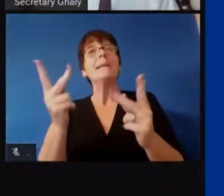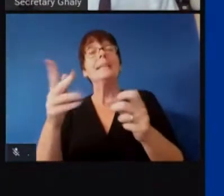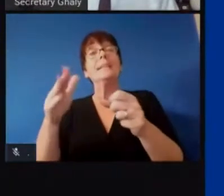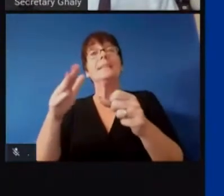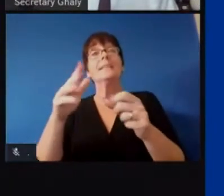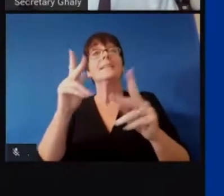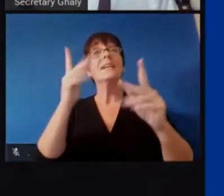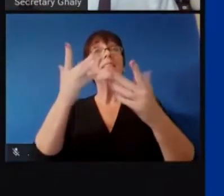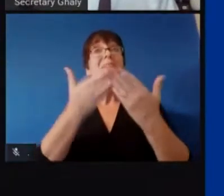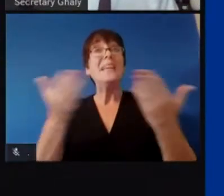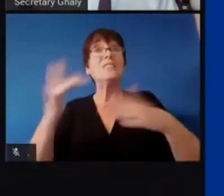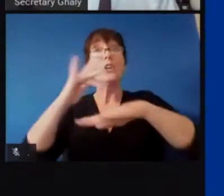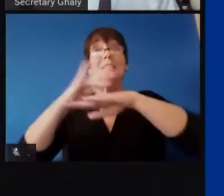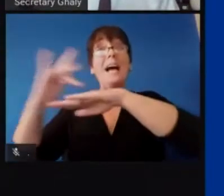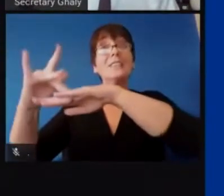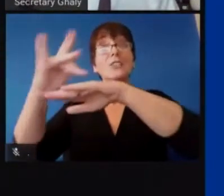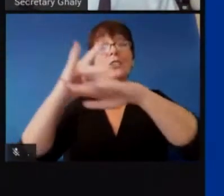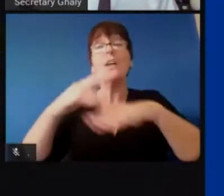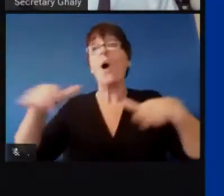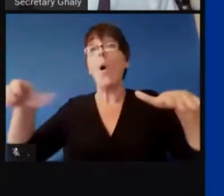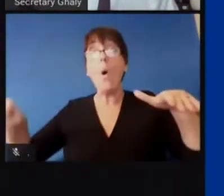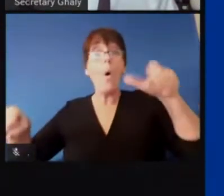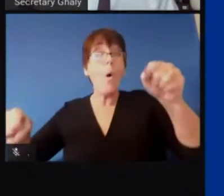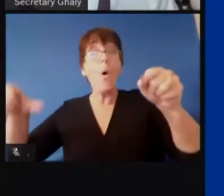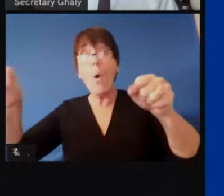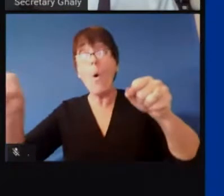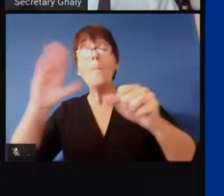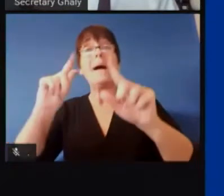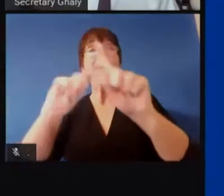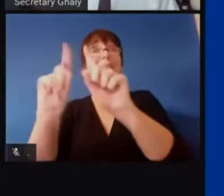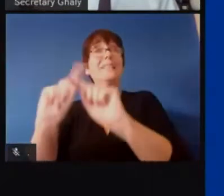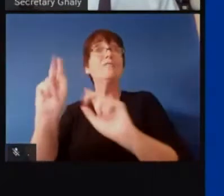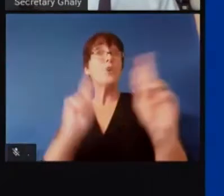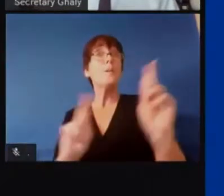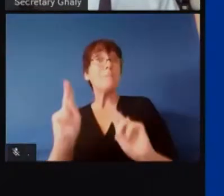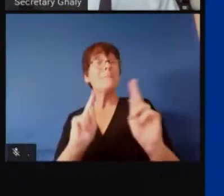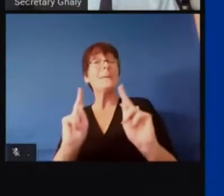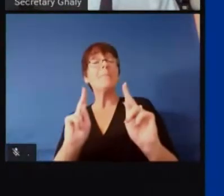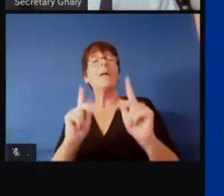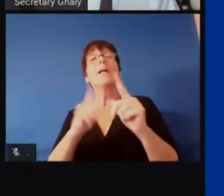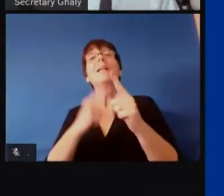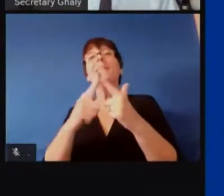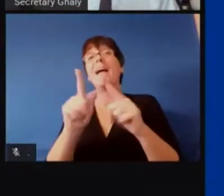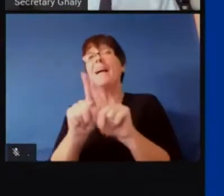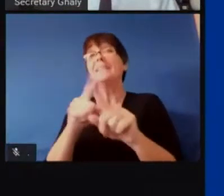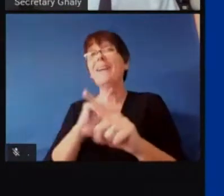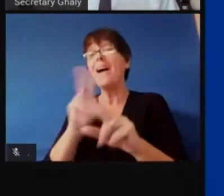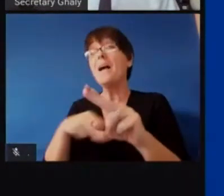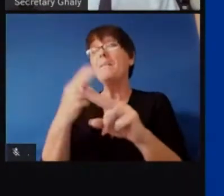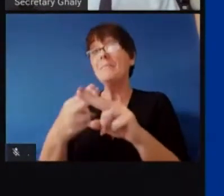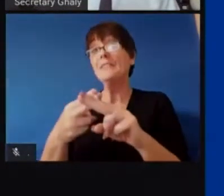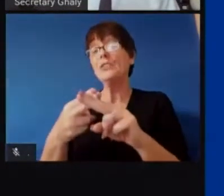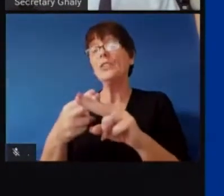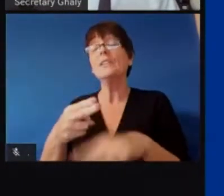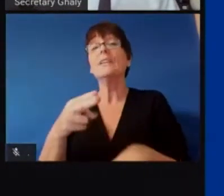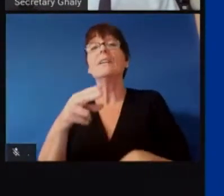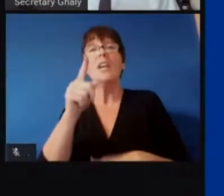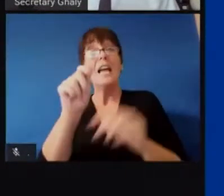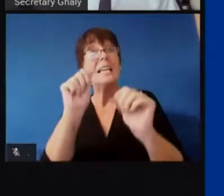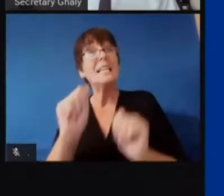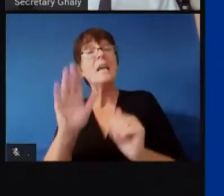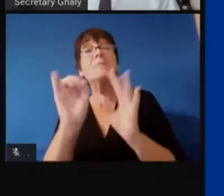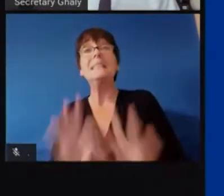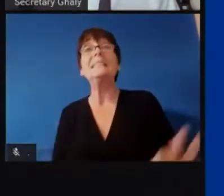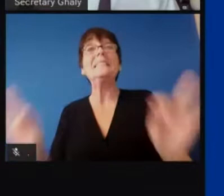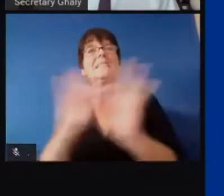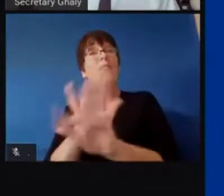get touched and handled by a number of different people. And then, as I mentioned just now, that there could be